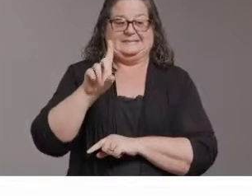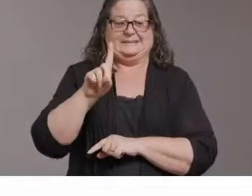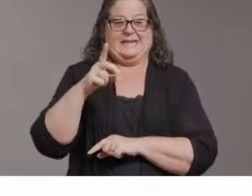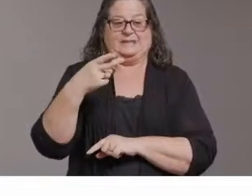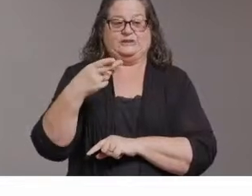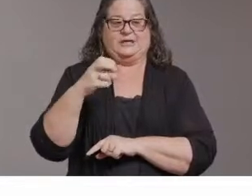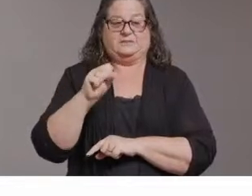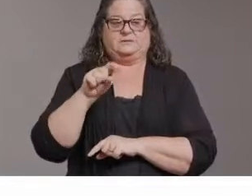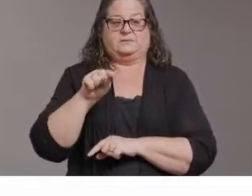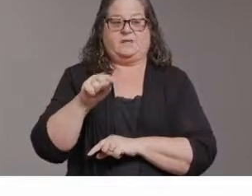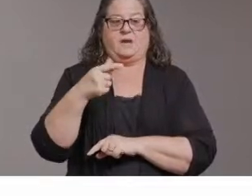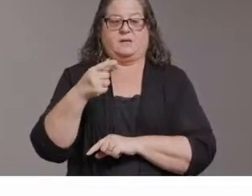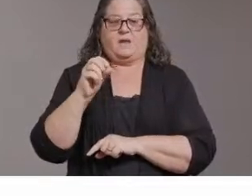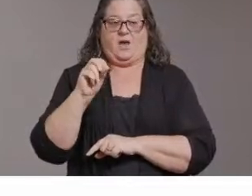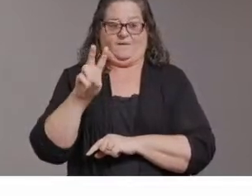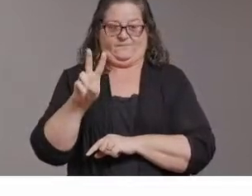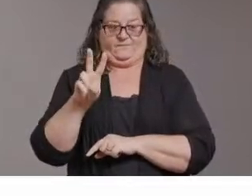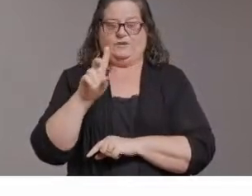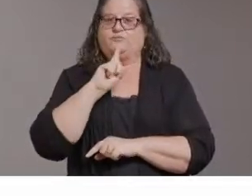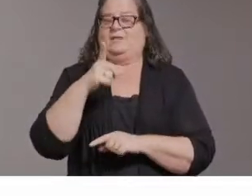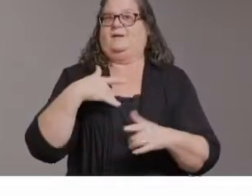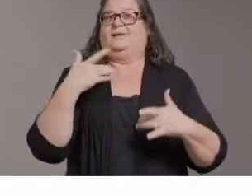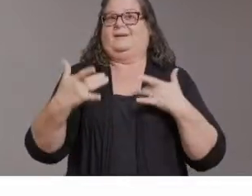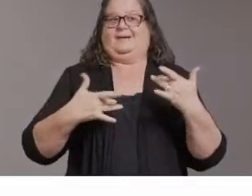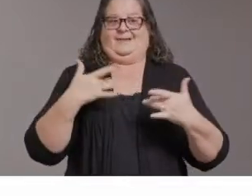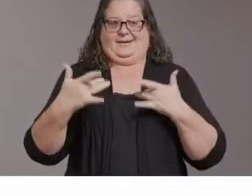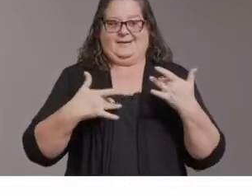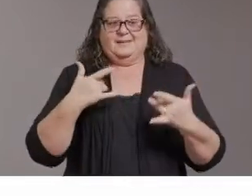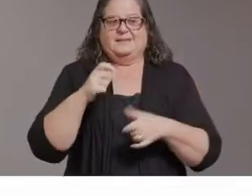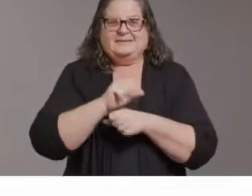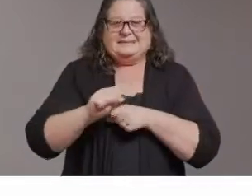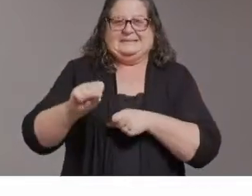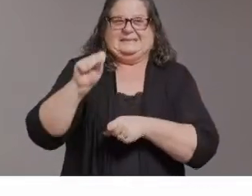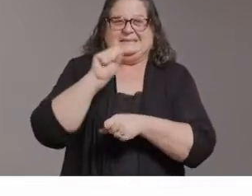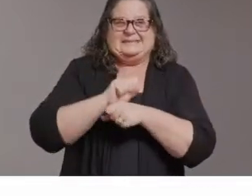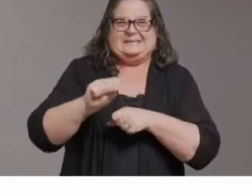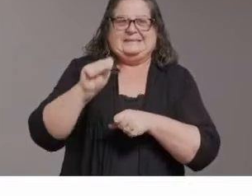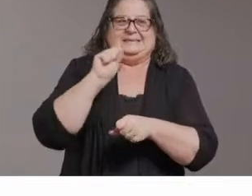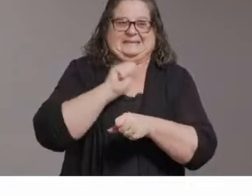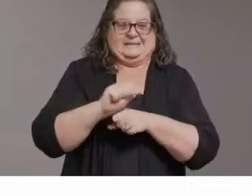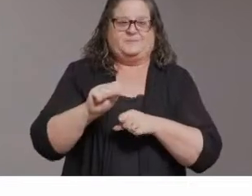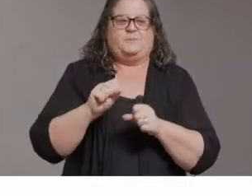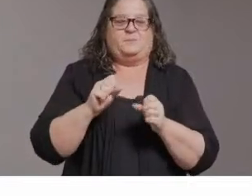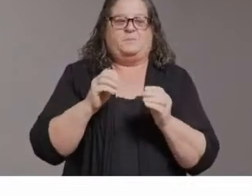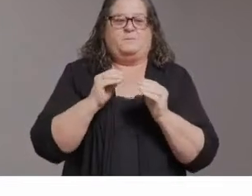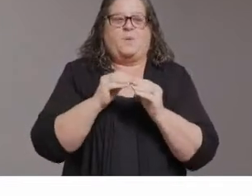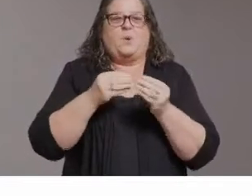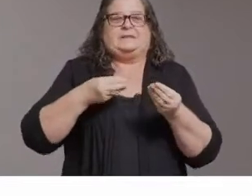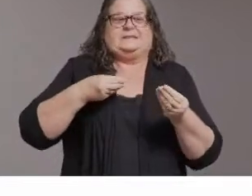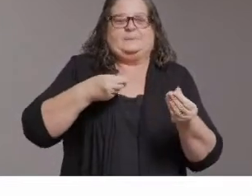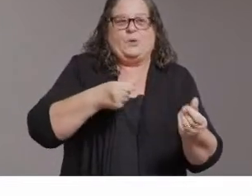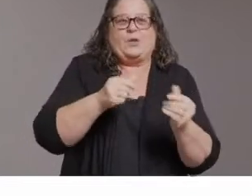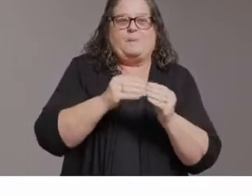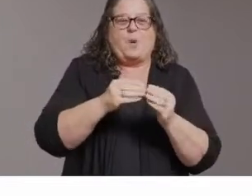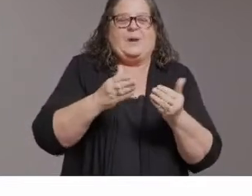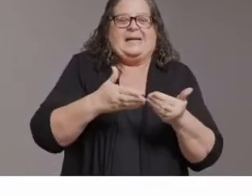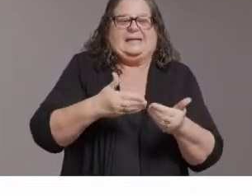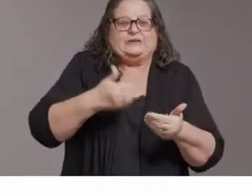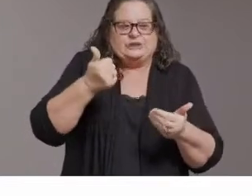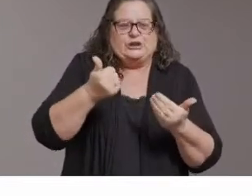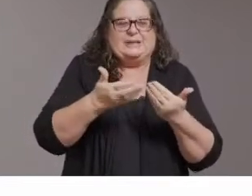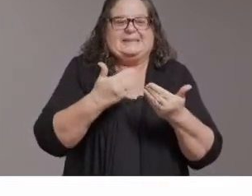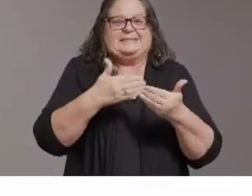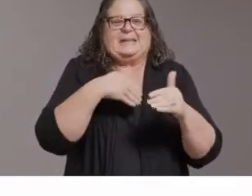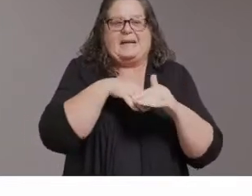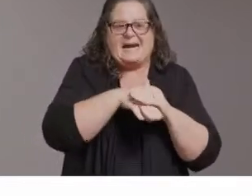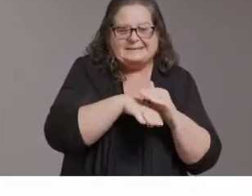been working on this. The team has been working on this to provide a more streamlined and easier to access the information on